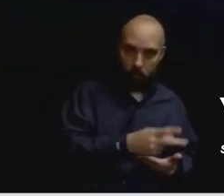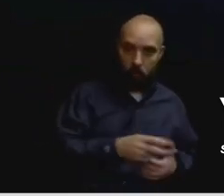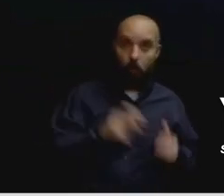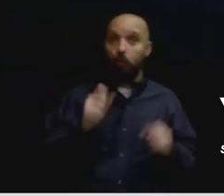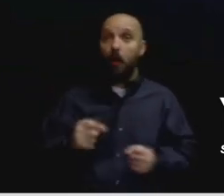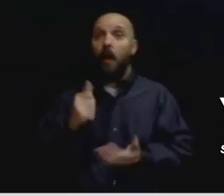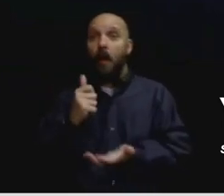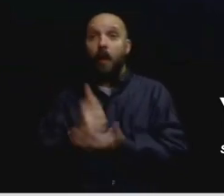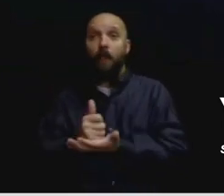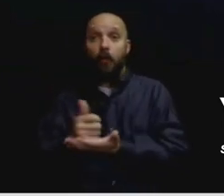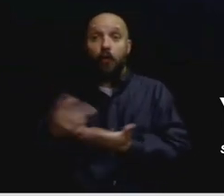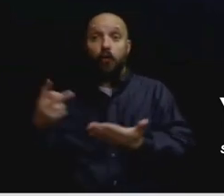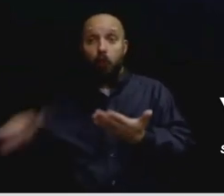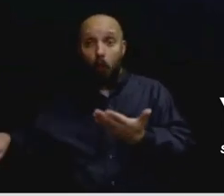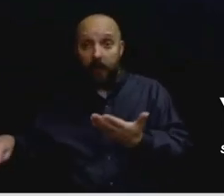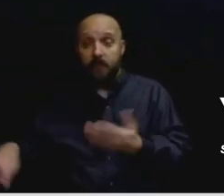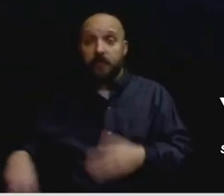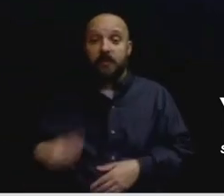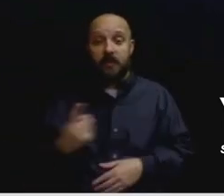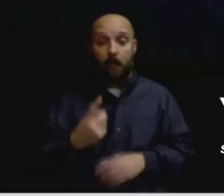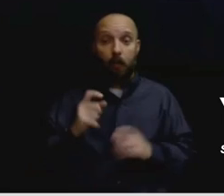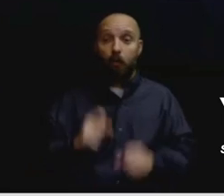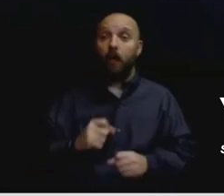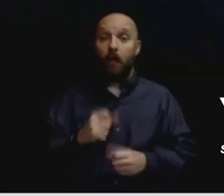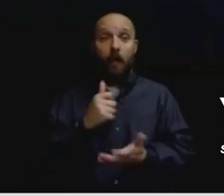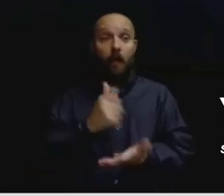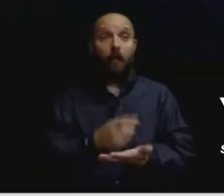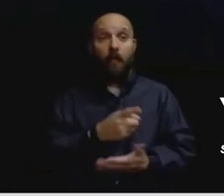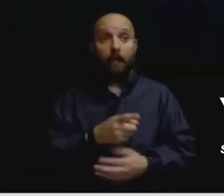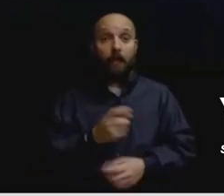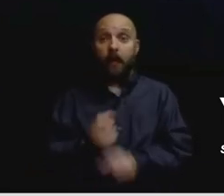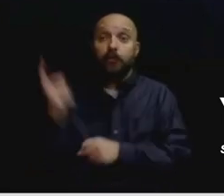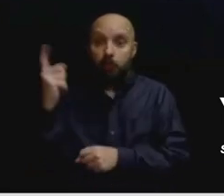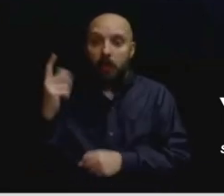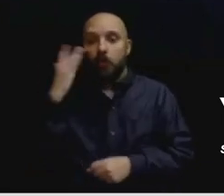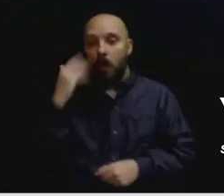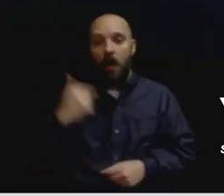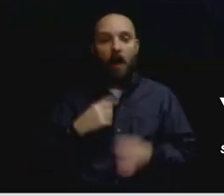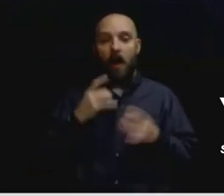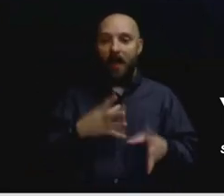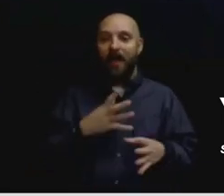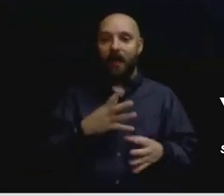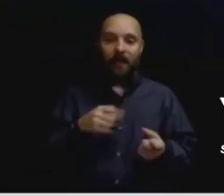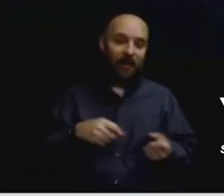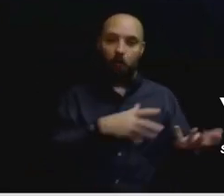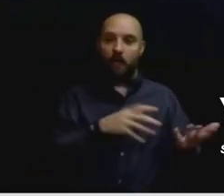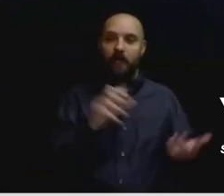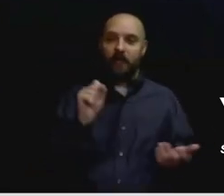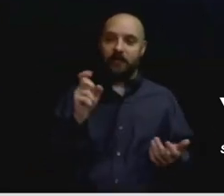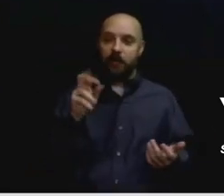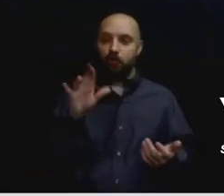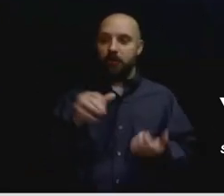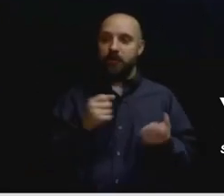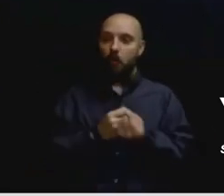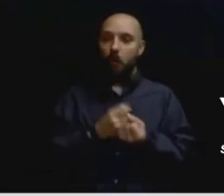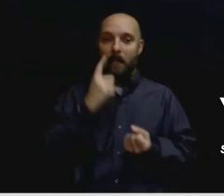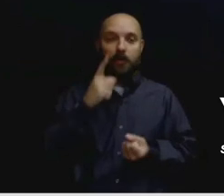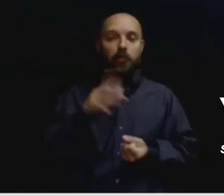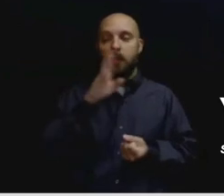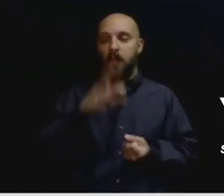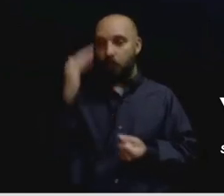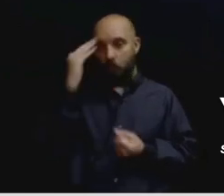be helpful next year. That's why I hate getting rid of sensory supports, because you never know when